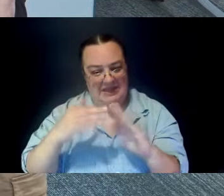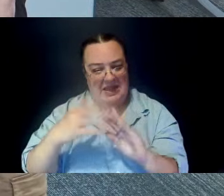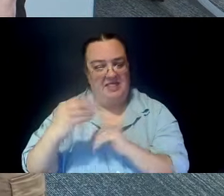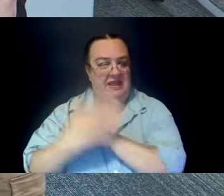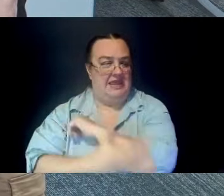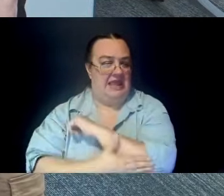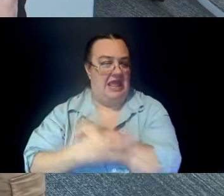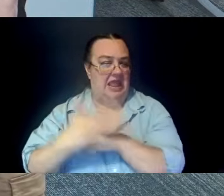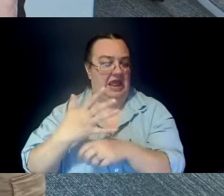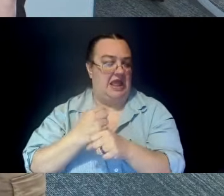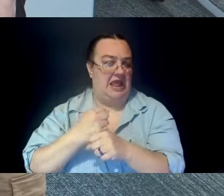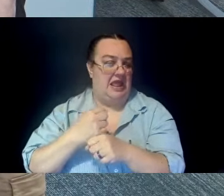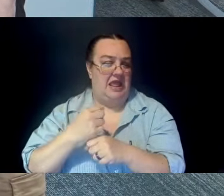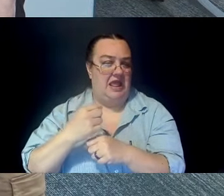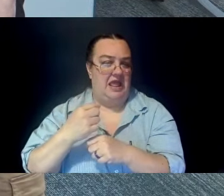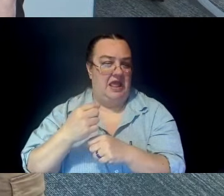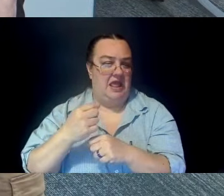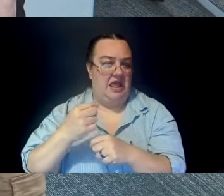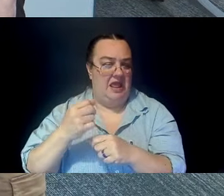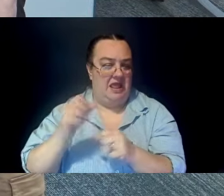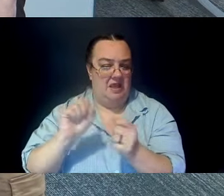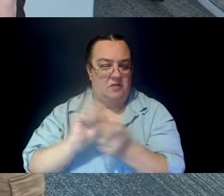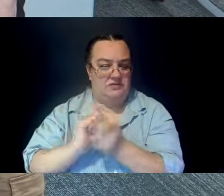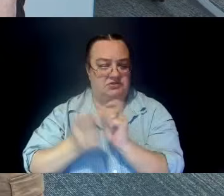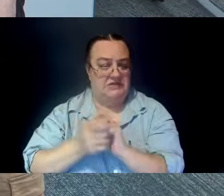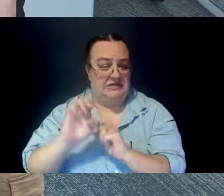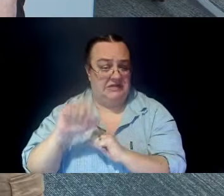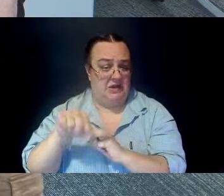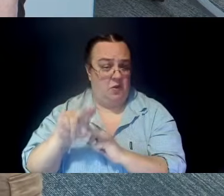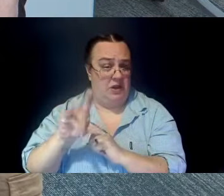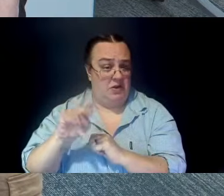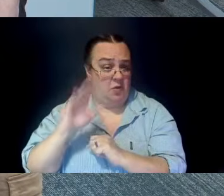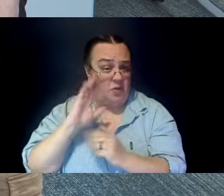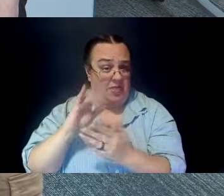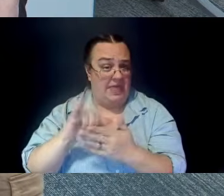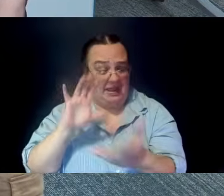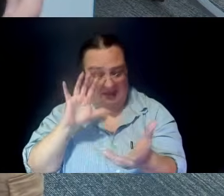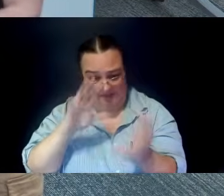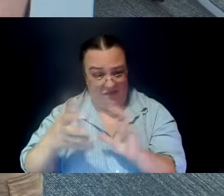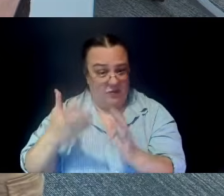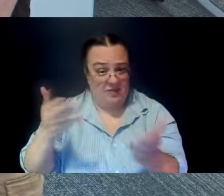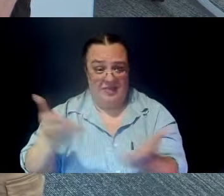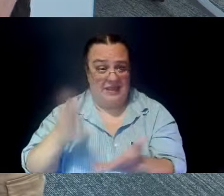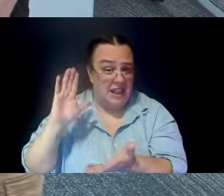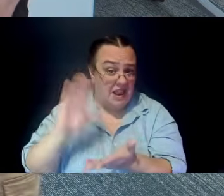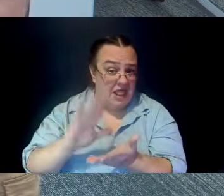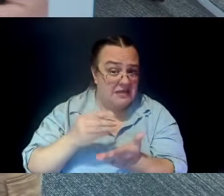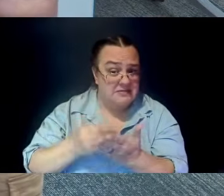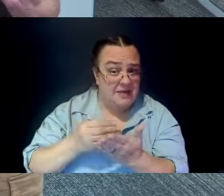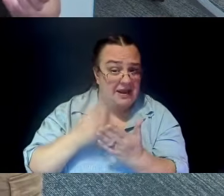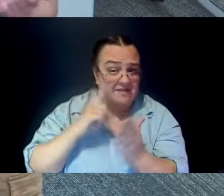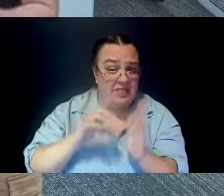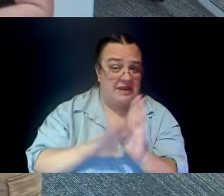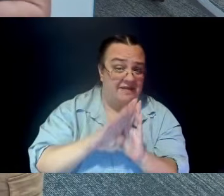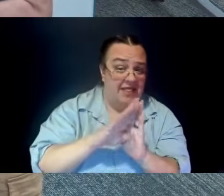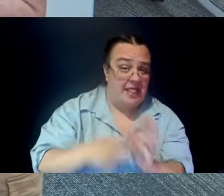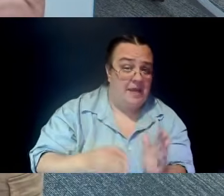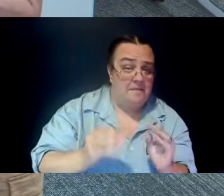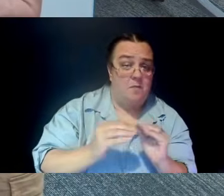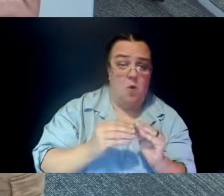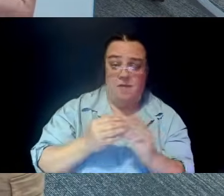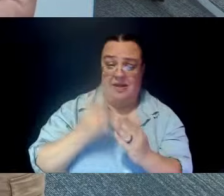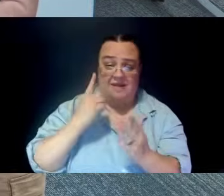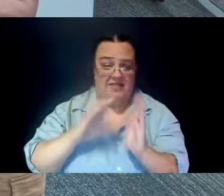an extra, bumped up? What if you change the equation? Would that confuse things? Less money for the developer, more money for the developer? Change